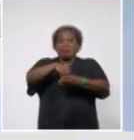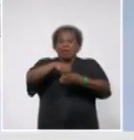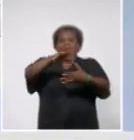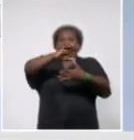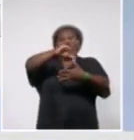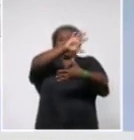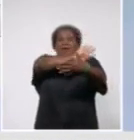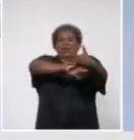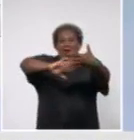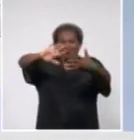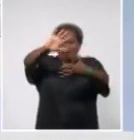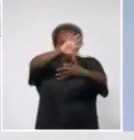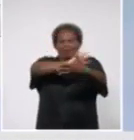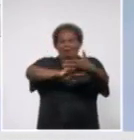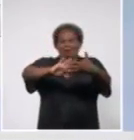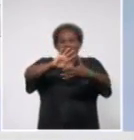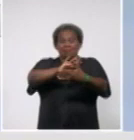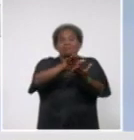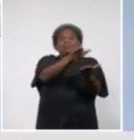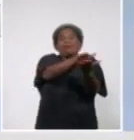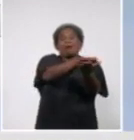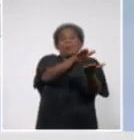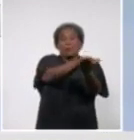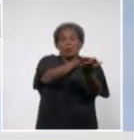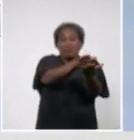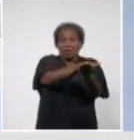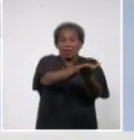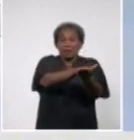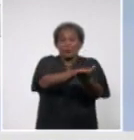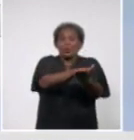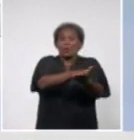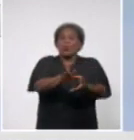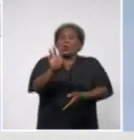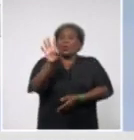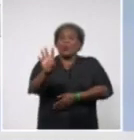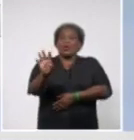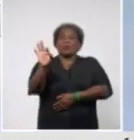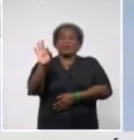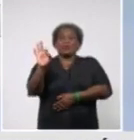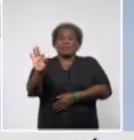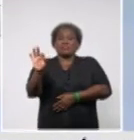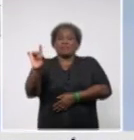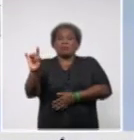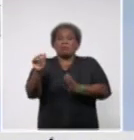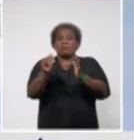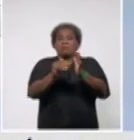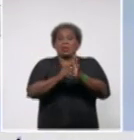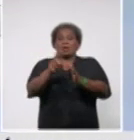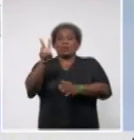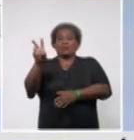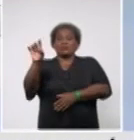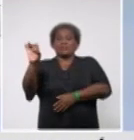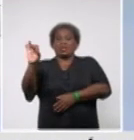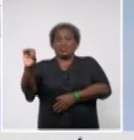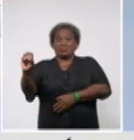4,597 were from the region of the Americas, for a death toll of